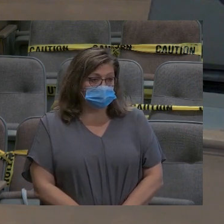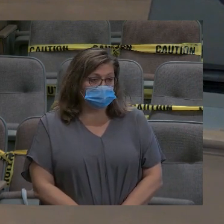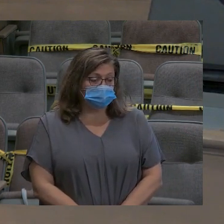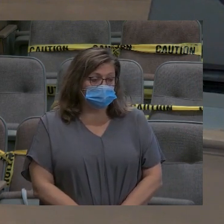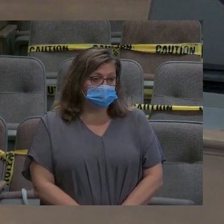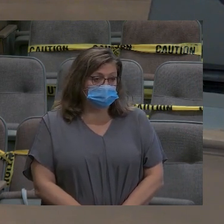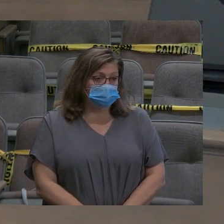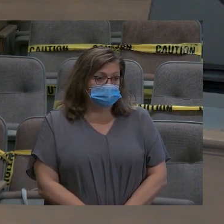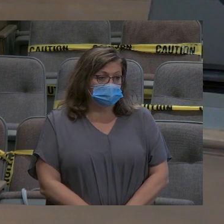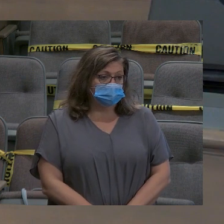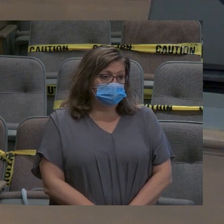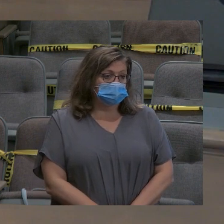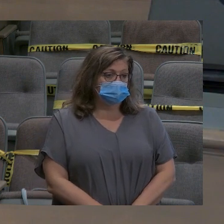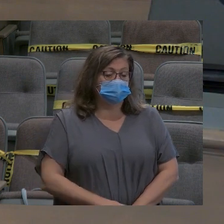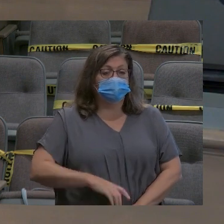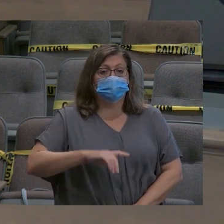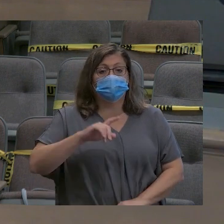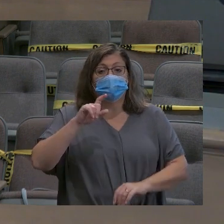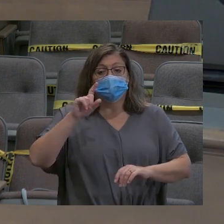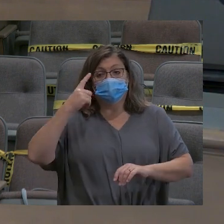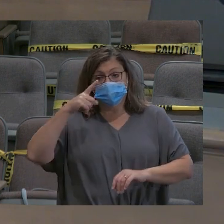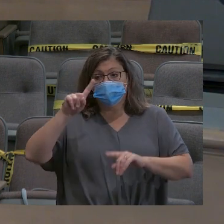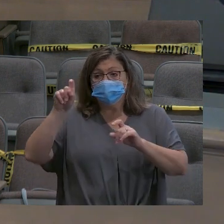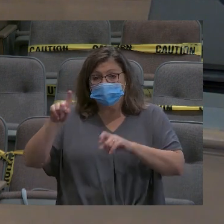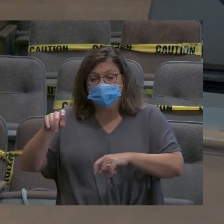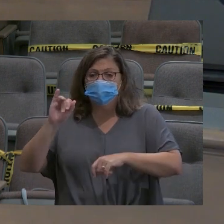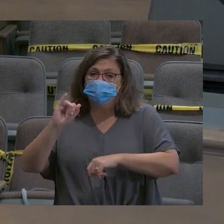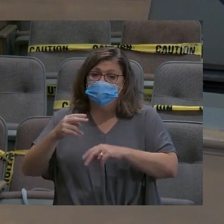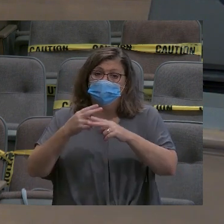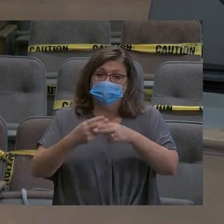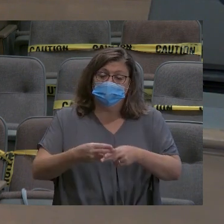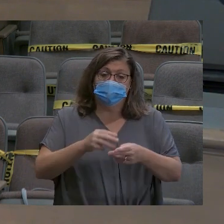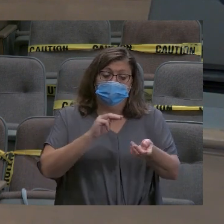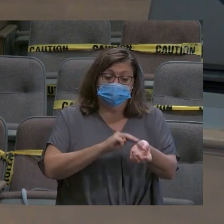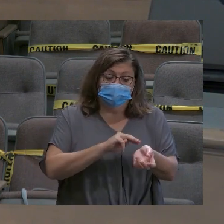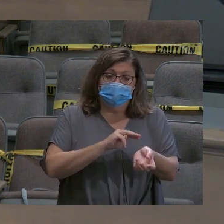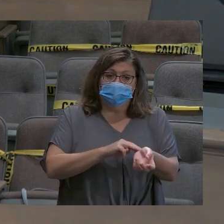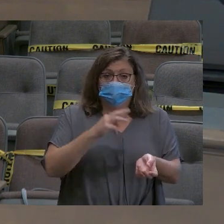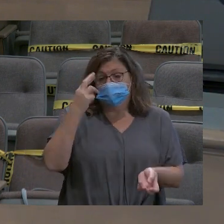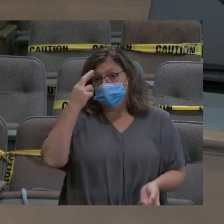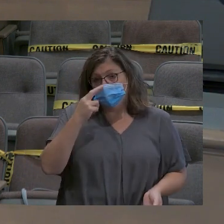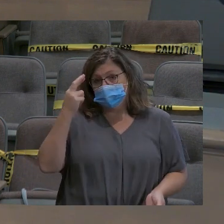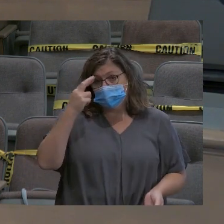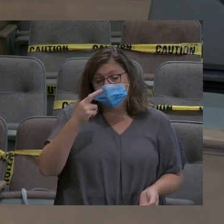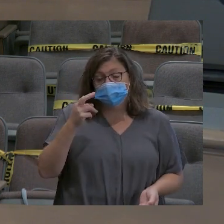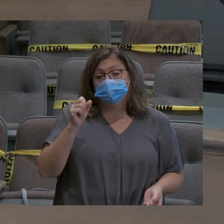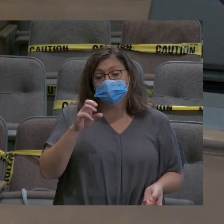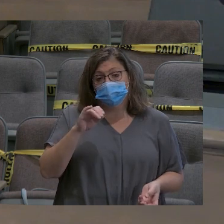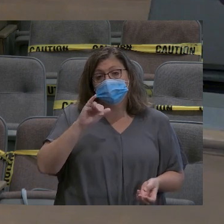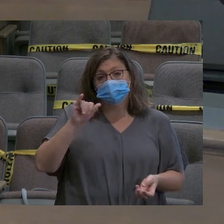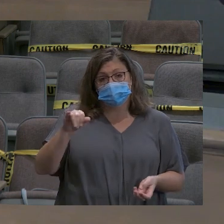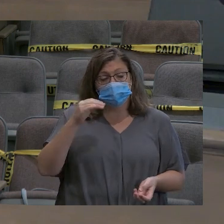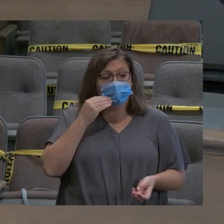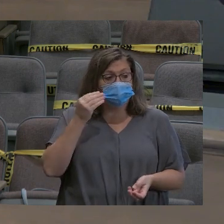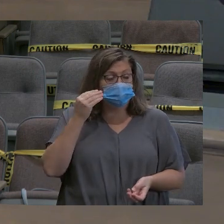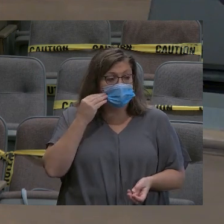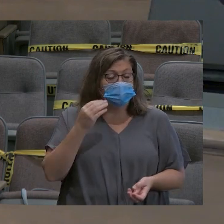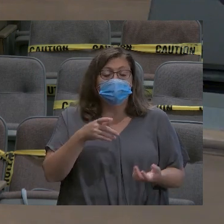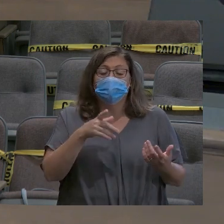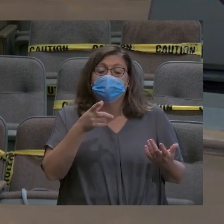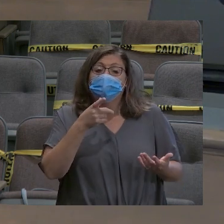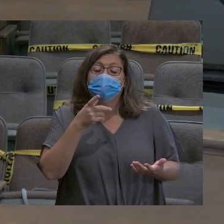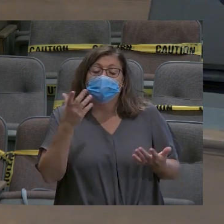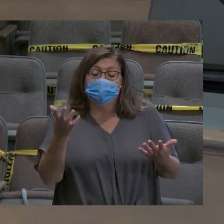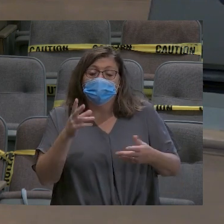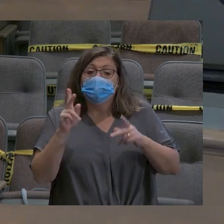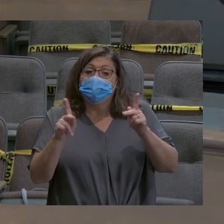would be a medical reason. We want you to get tested quickly. Now, for those who have been exposed, people who should be on quarantine, we do want